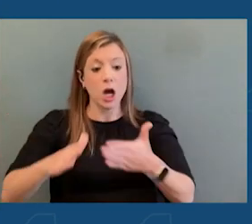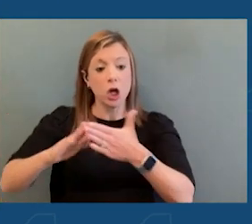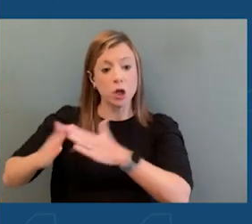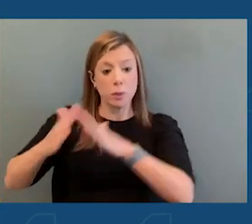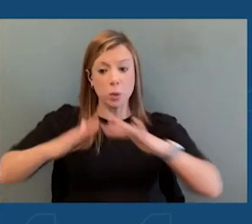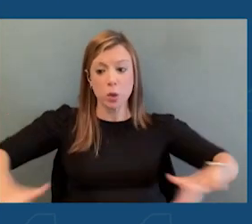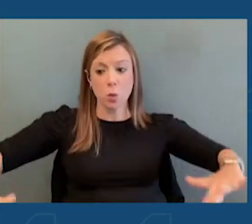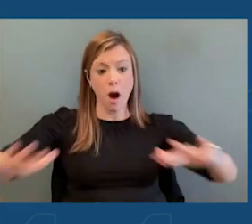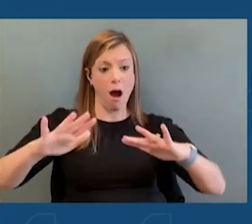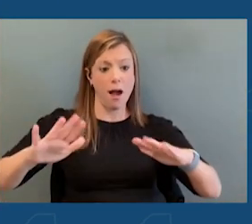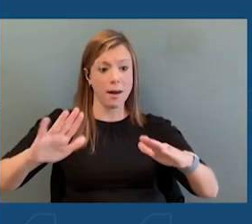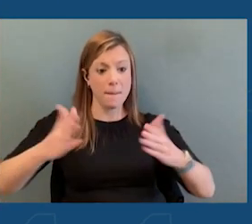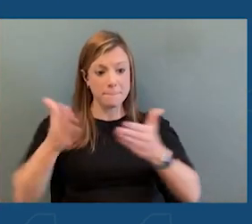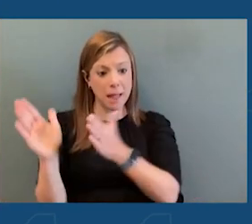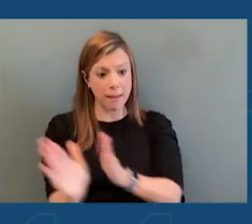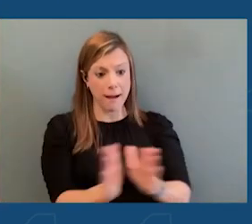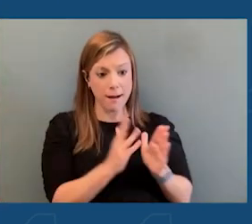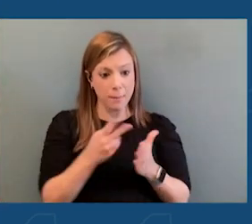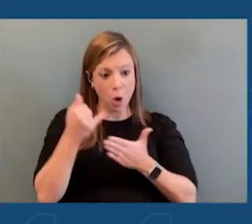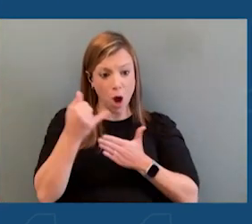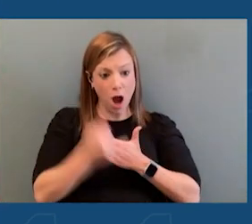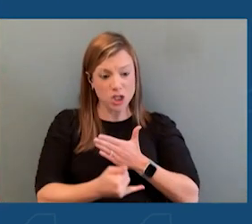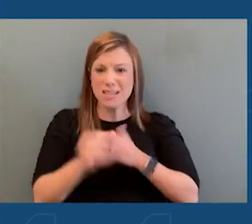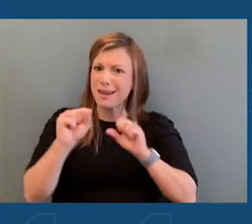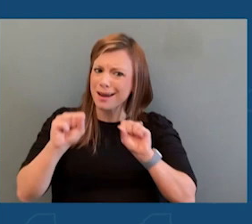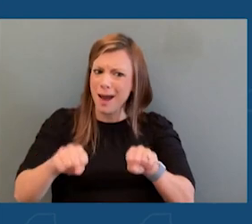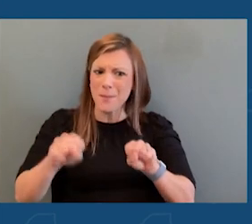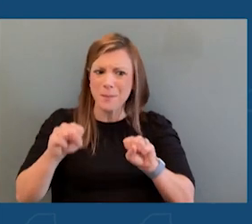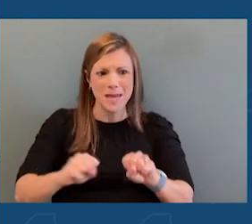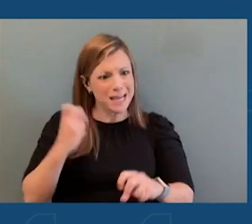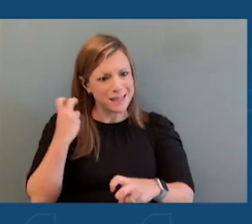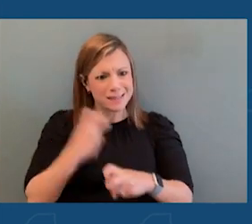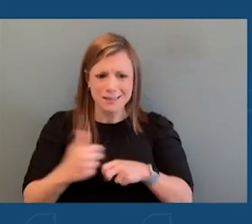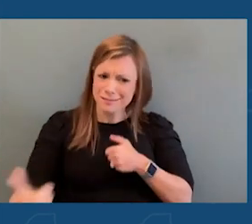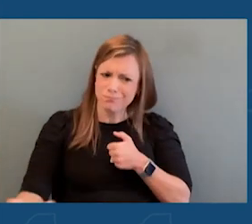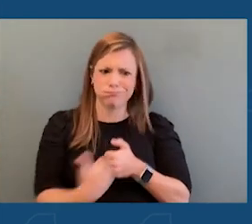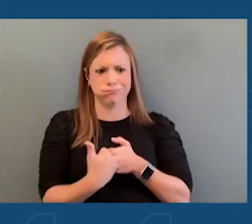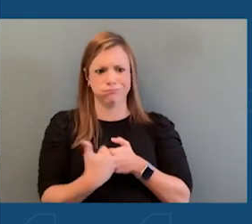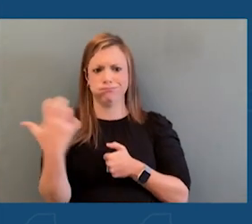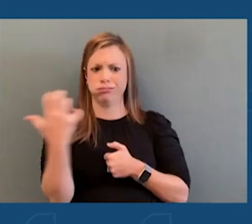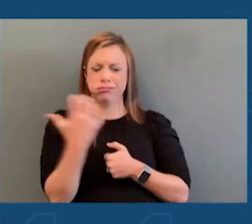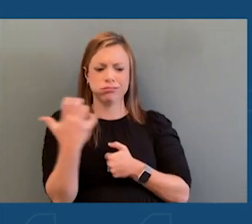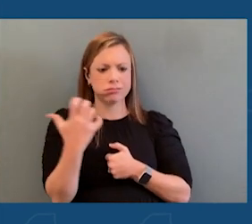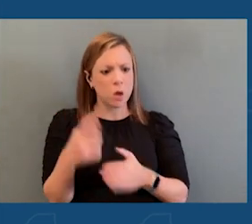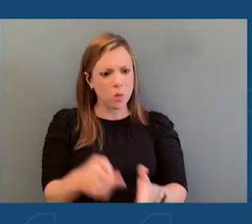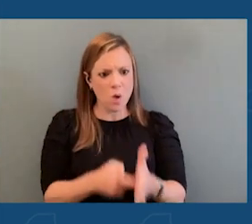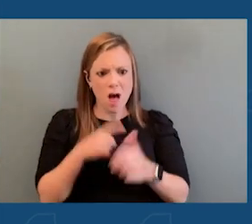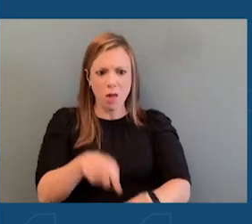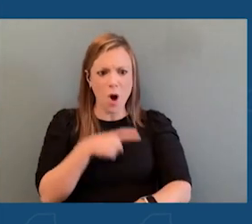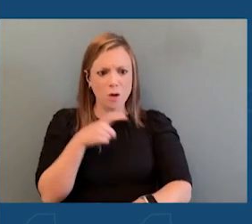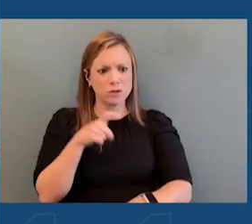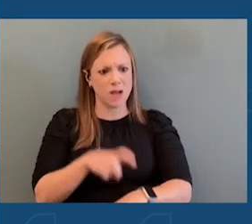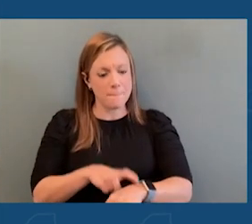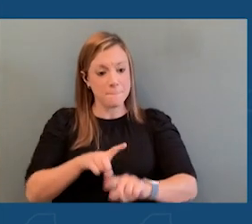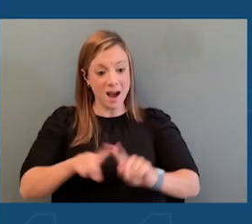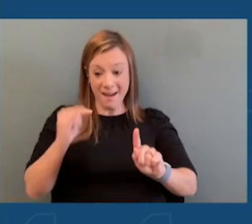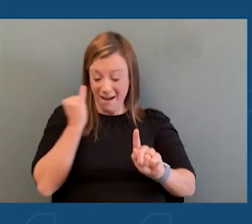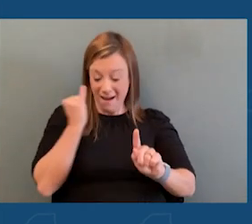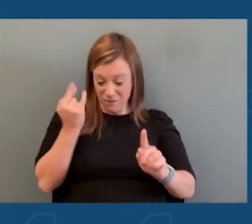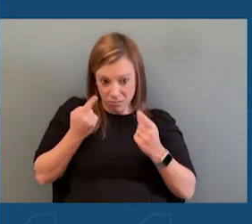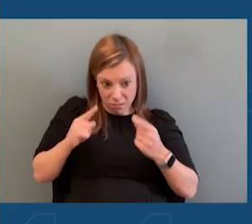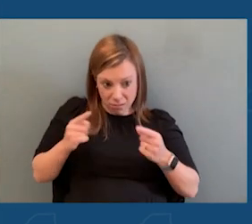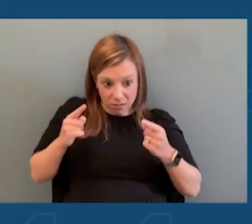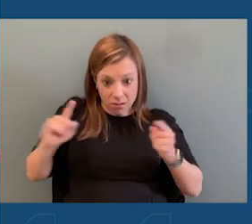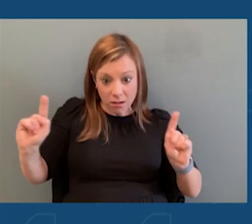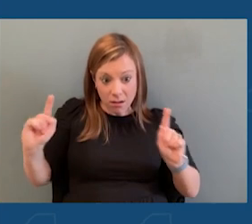planning projects, they can be difficult, they can be challenging, they can take a long time, but when they work right, boy, the